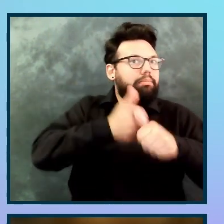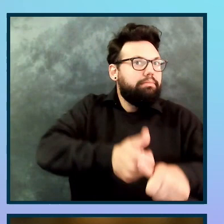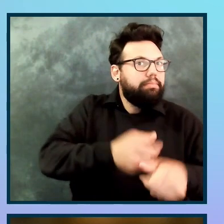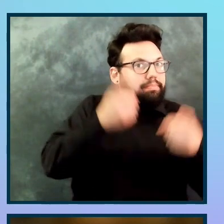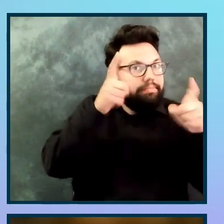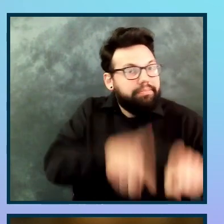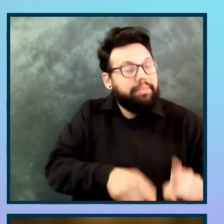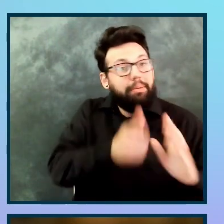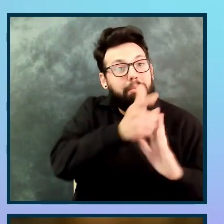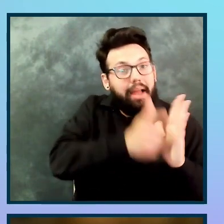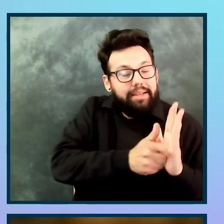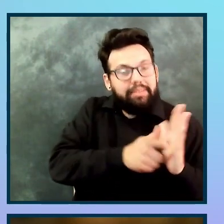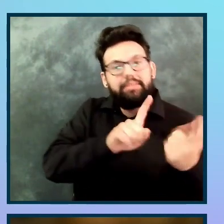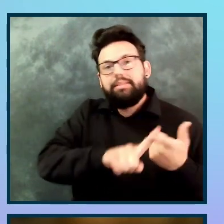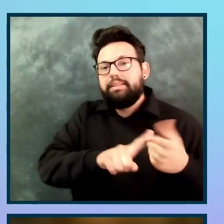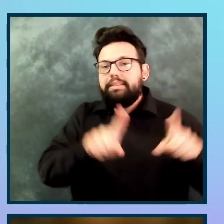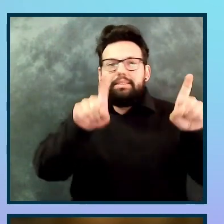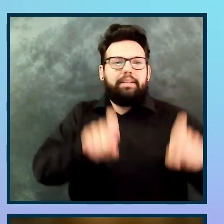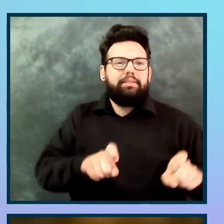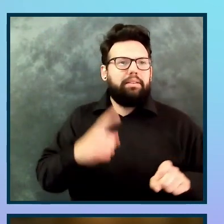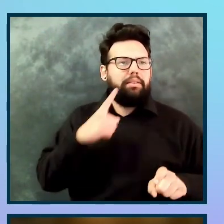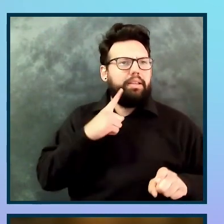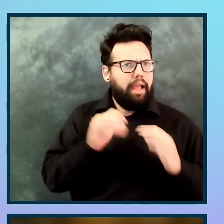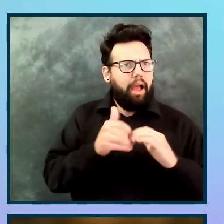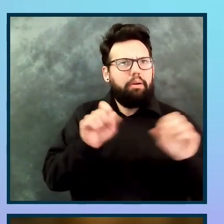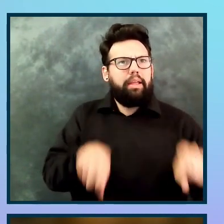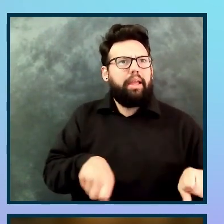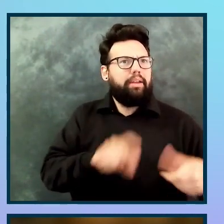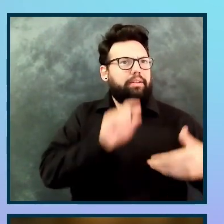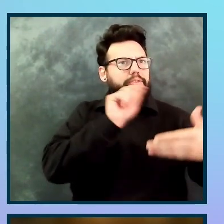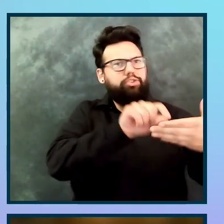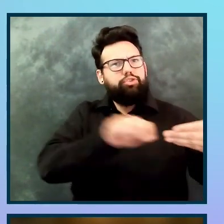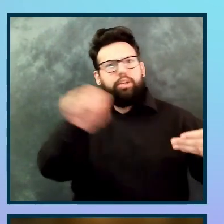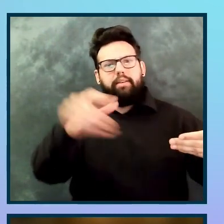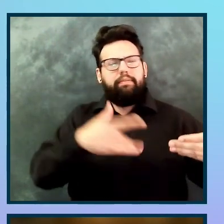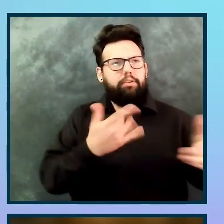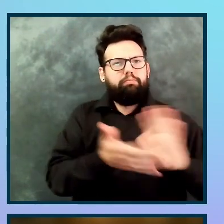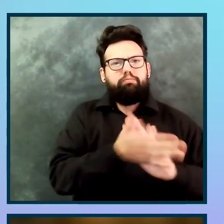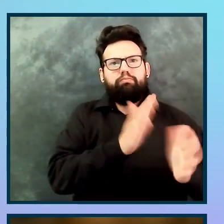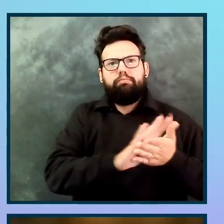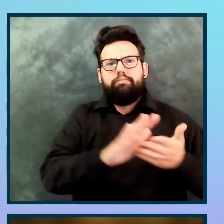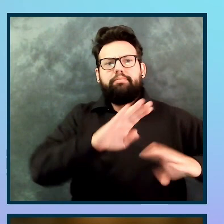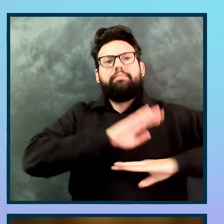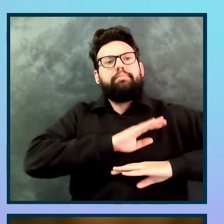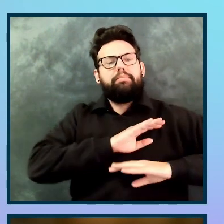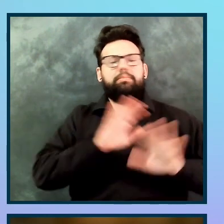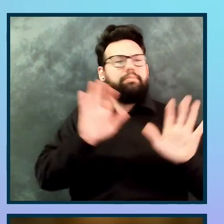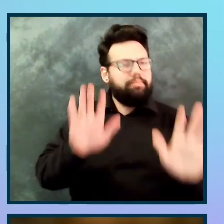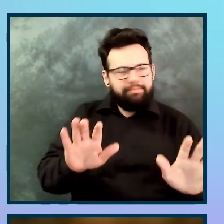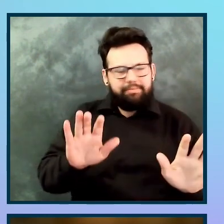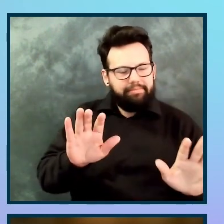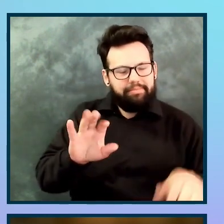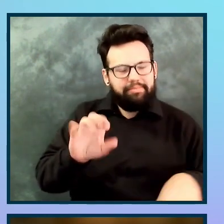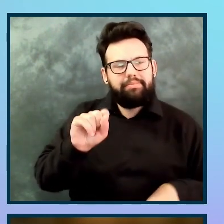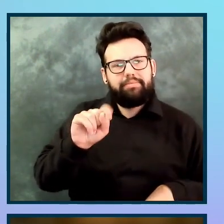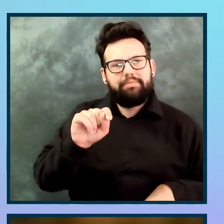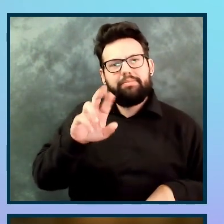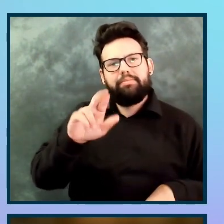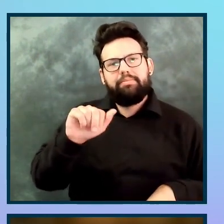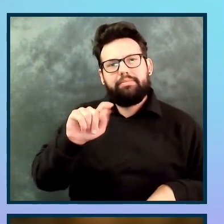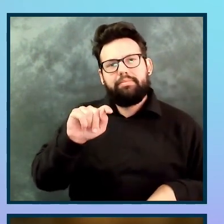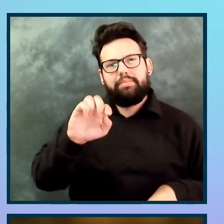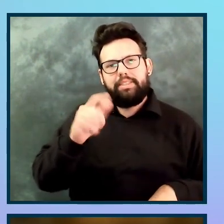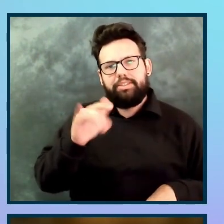check the box? How do we test against those standards? But really, strategic accessibility is a holistic approach to accessibility within